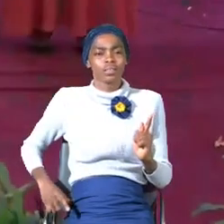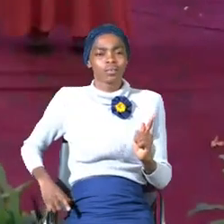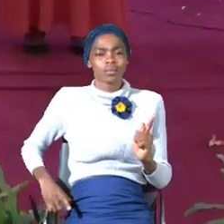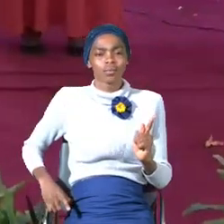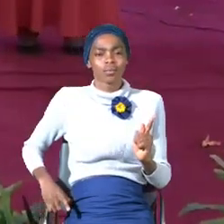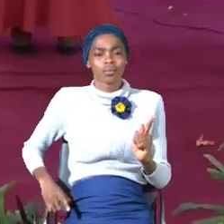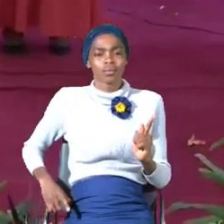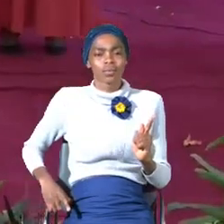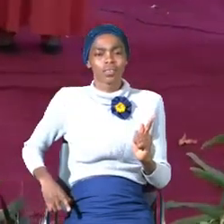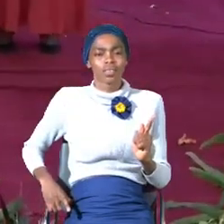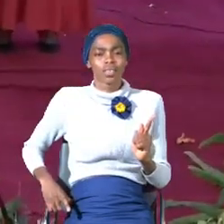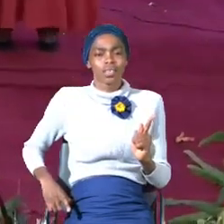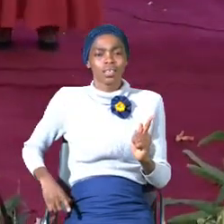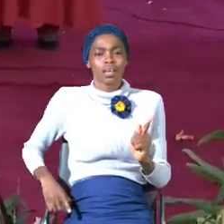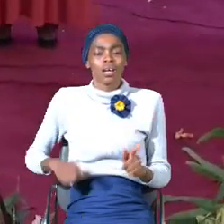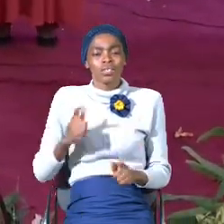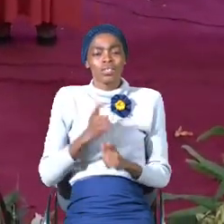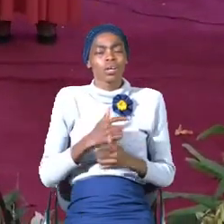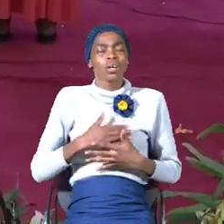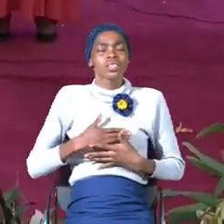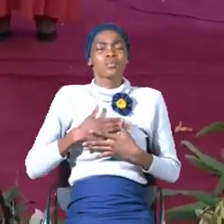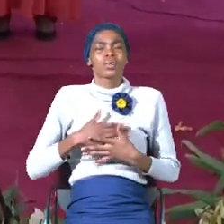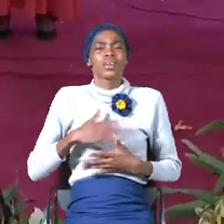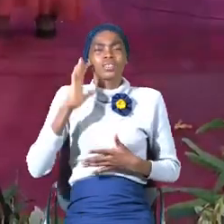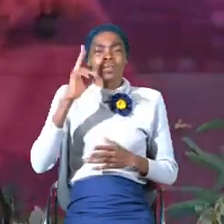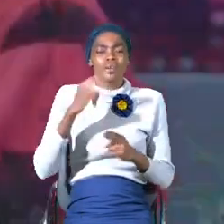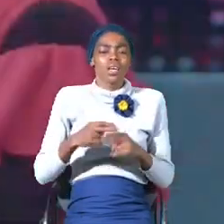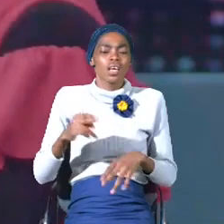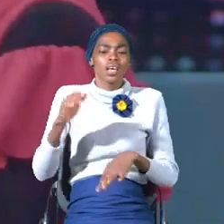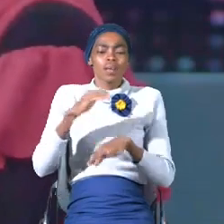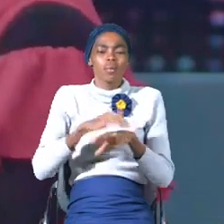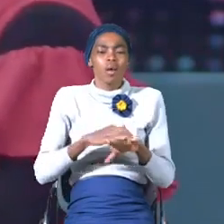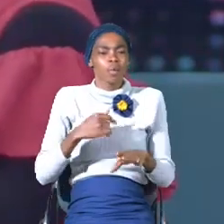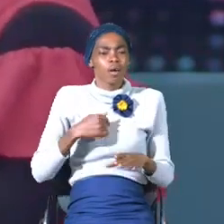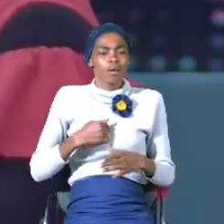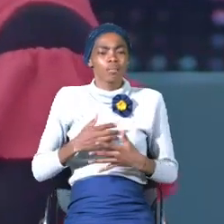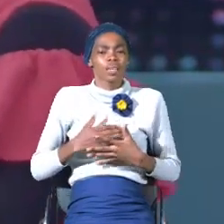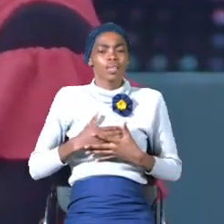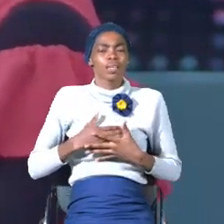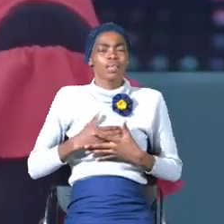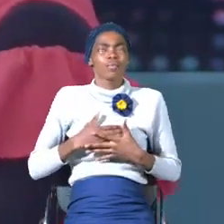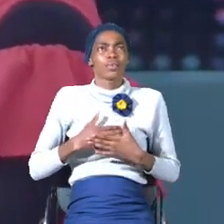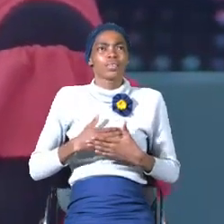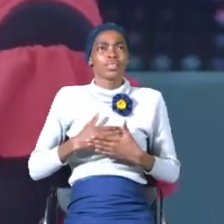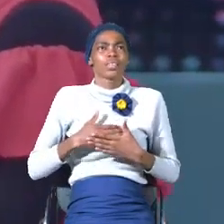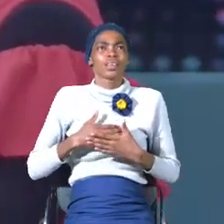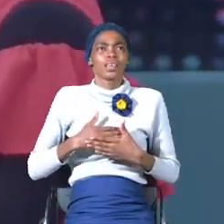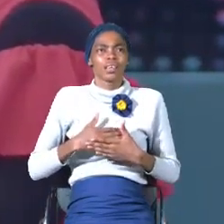Lord. Just breathe your name. Just breathe your name upon me.